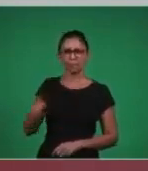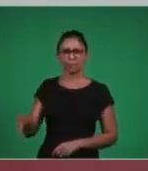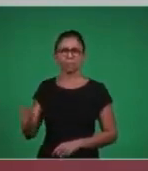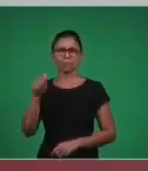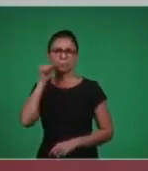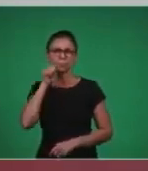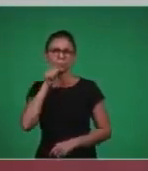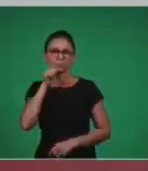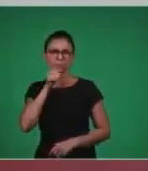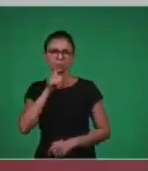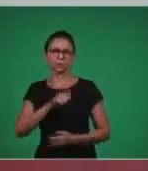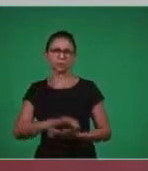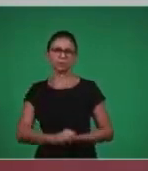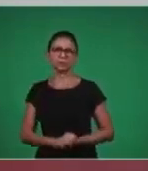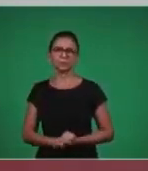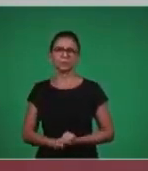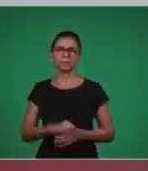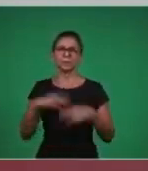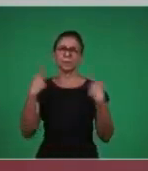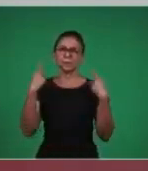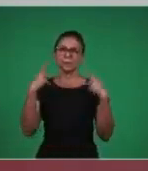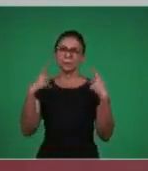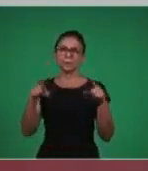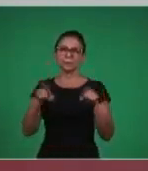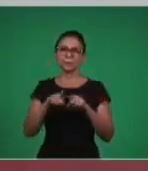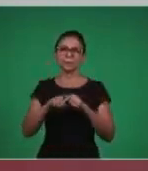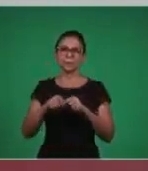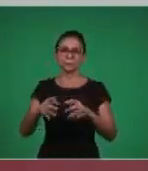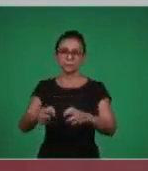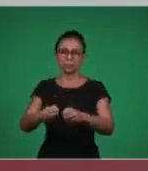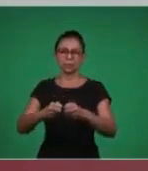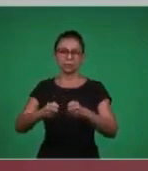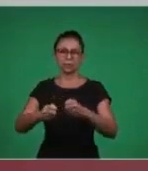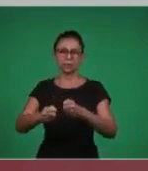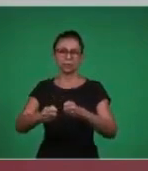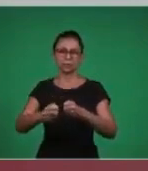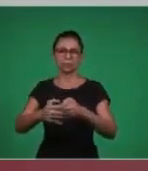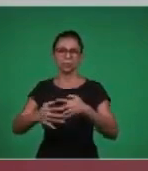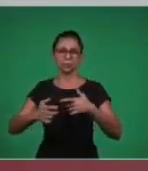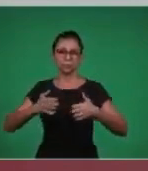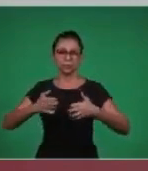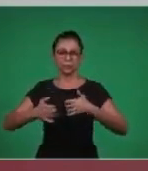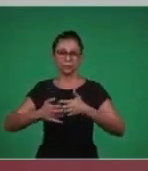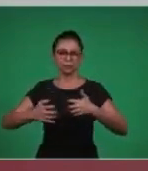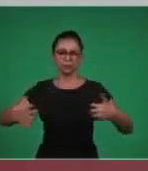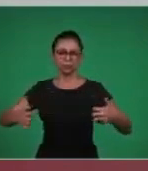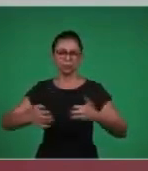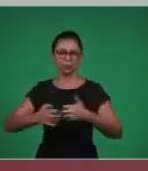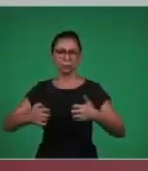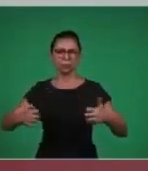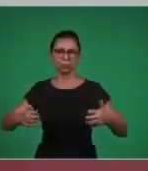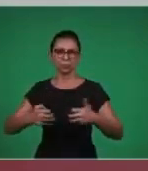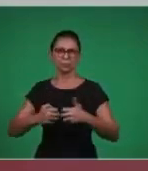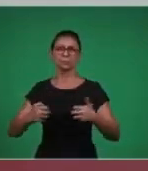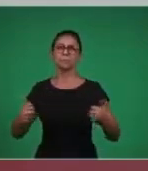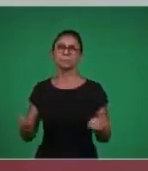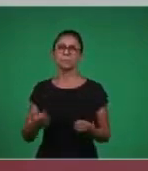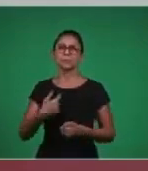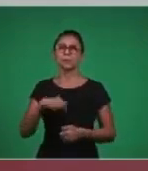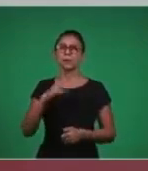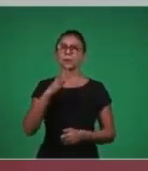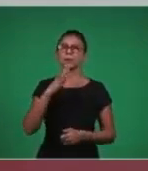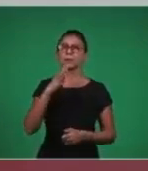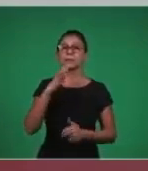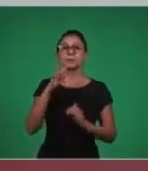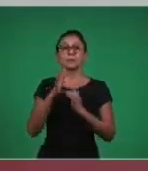she was preaching, also playing the accordion, I met Jesus. And